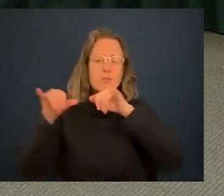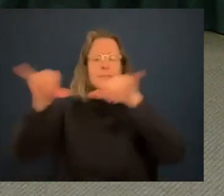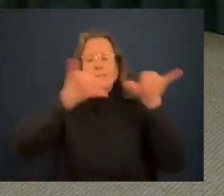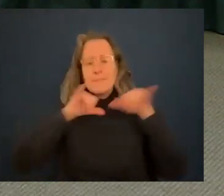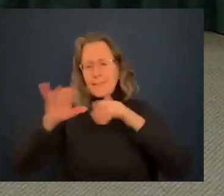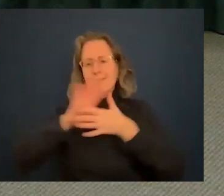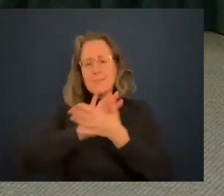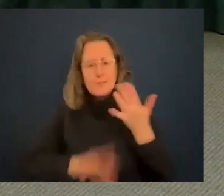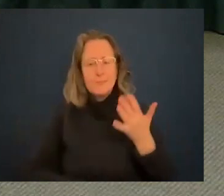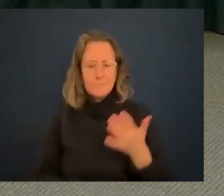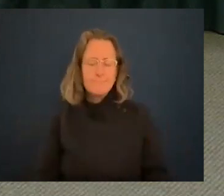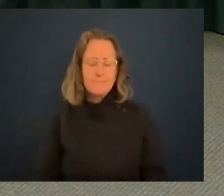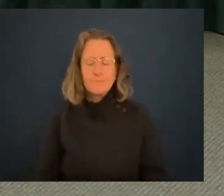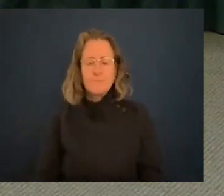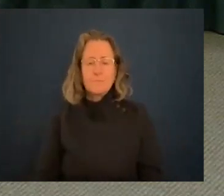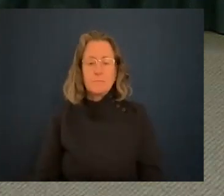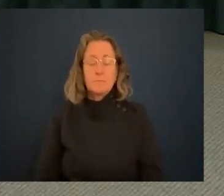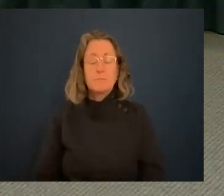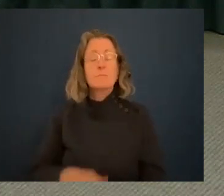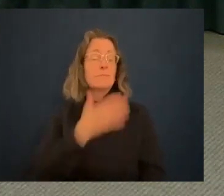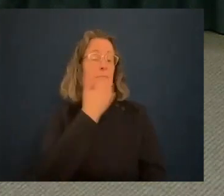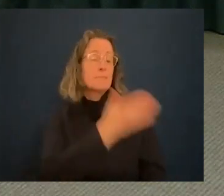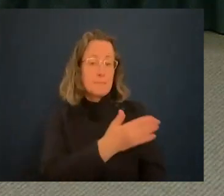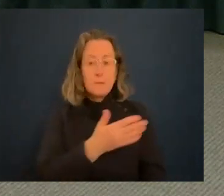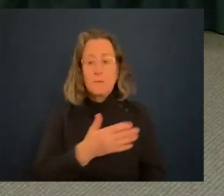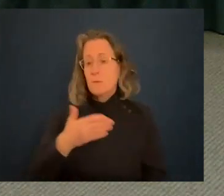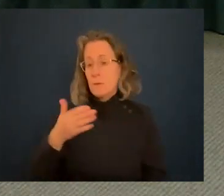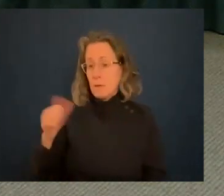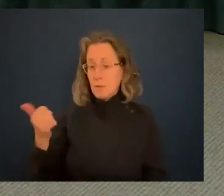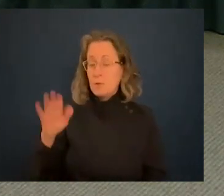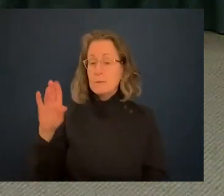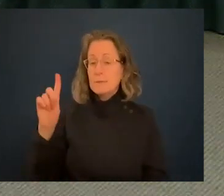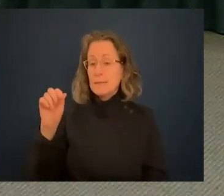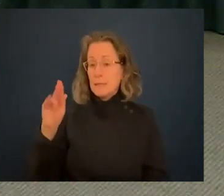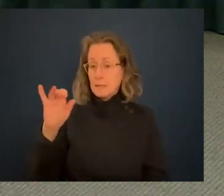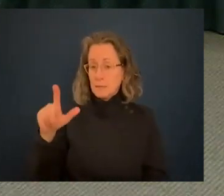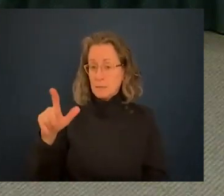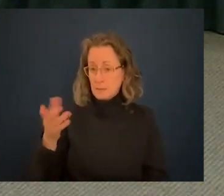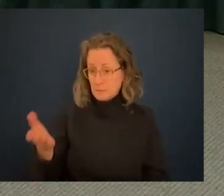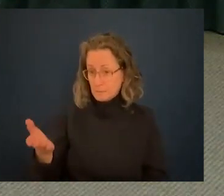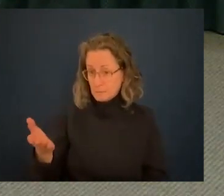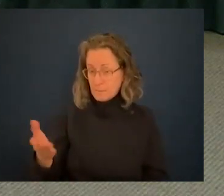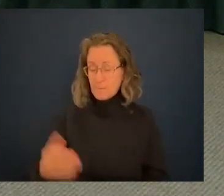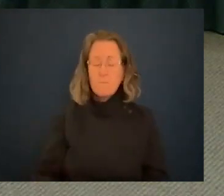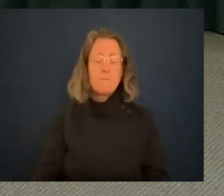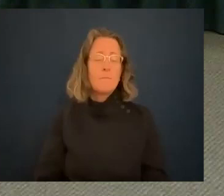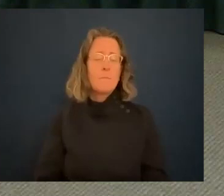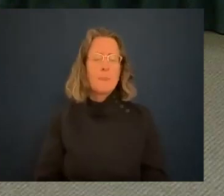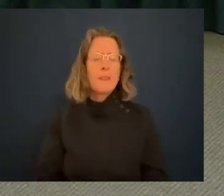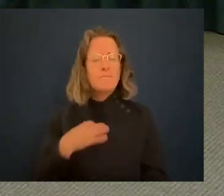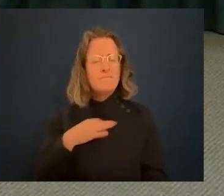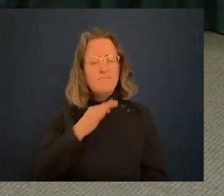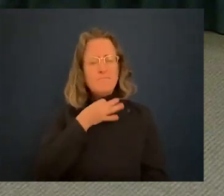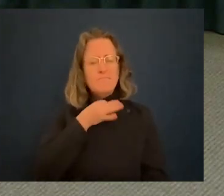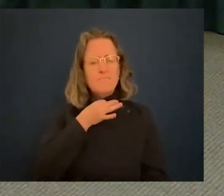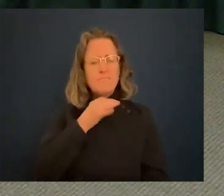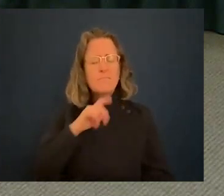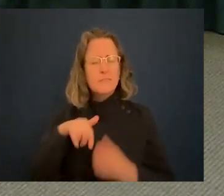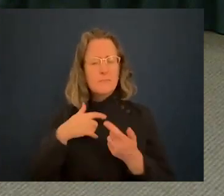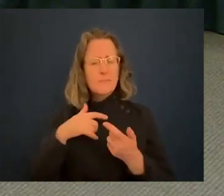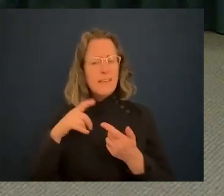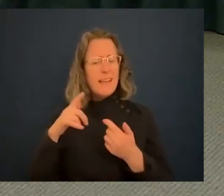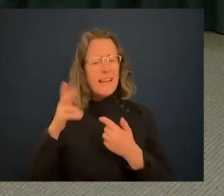thank you Jess other board members Daniels I guess I'm just kind of curious about the history so yeah